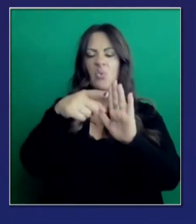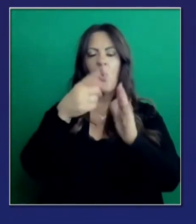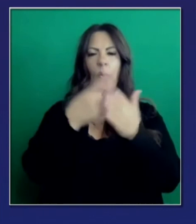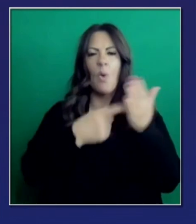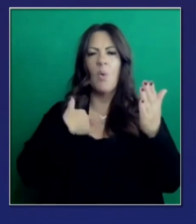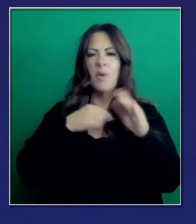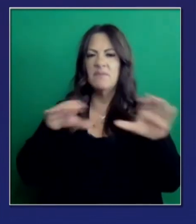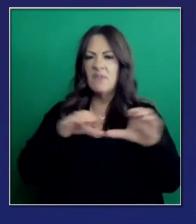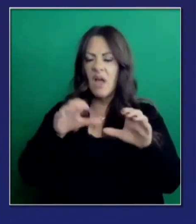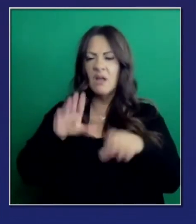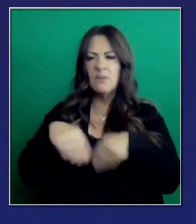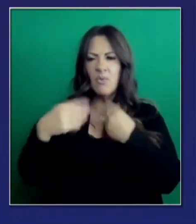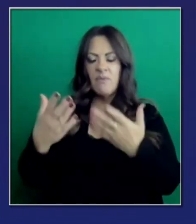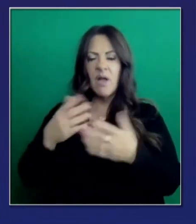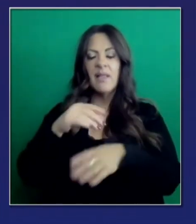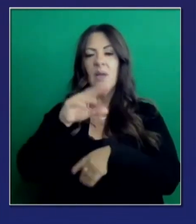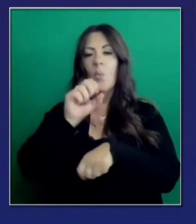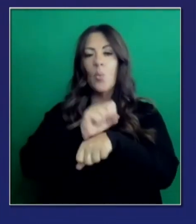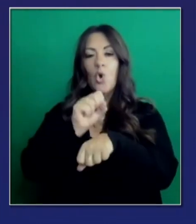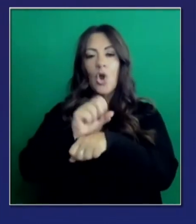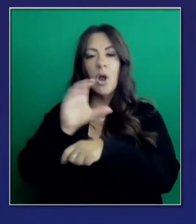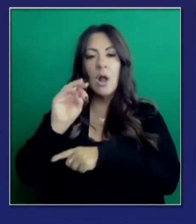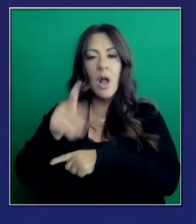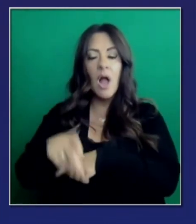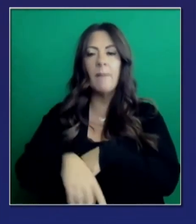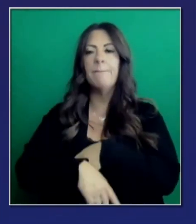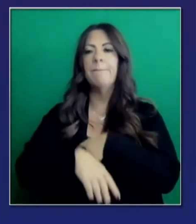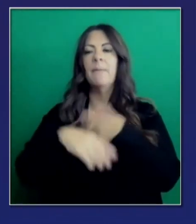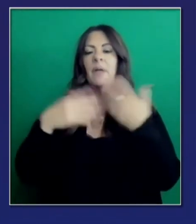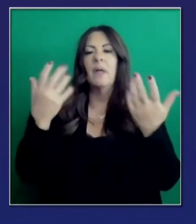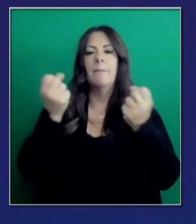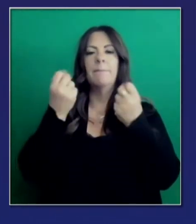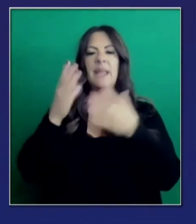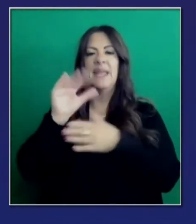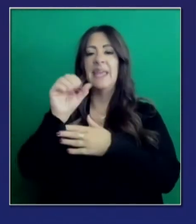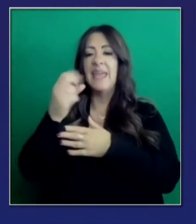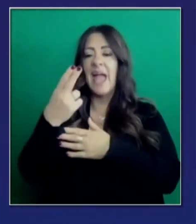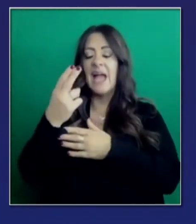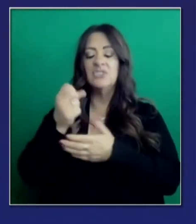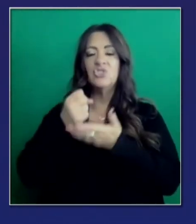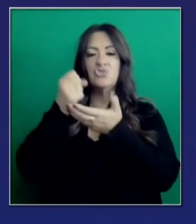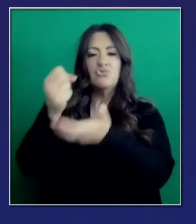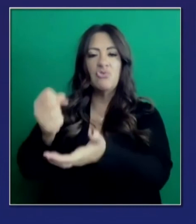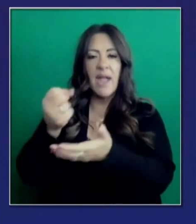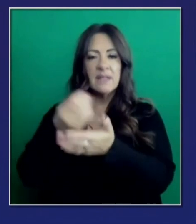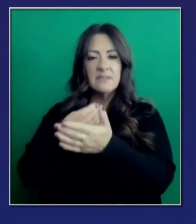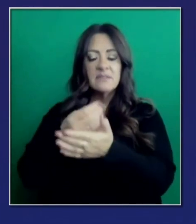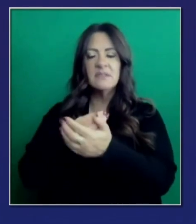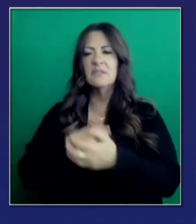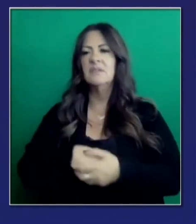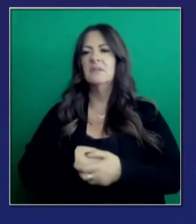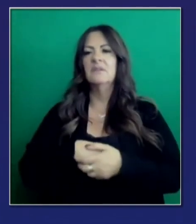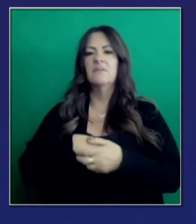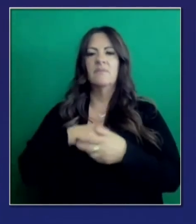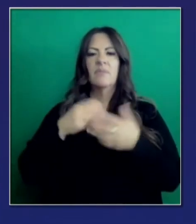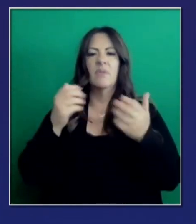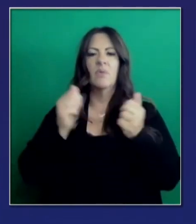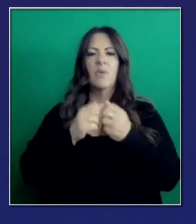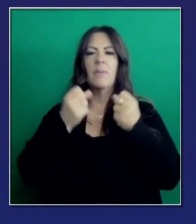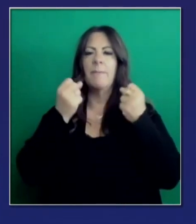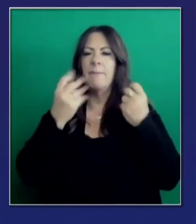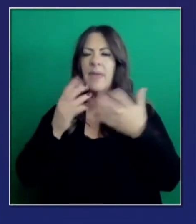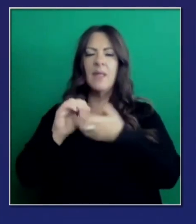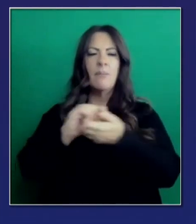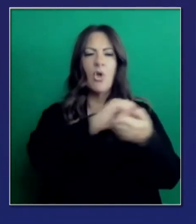comp issues associated with those cash grants that we provided no other state at the time had considered, and all the work we've done with philanthropy and the partnerships we've created with